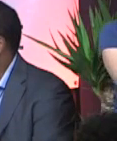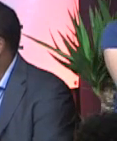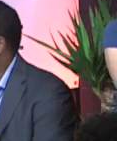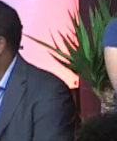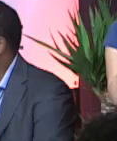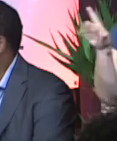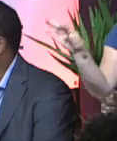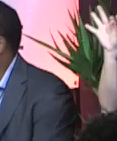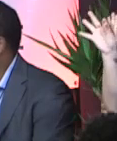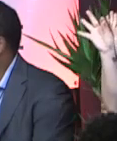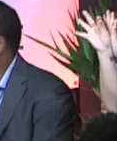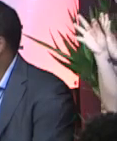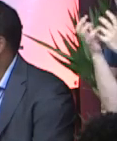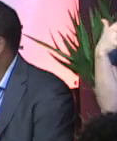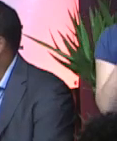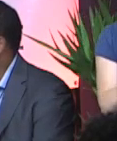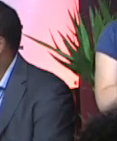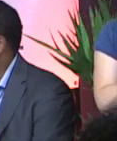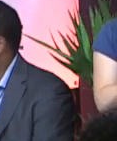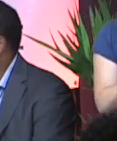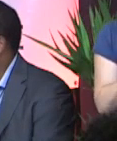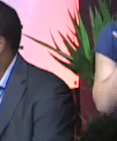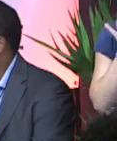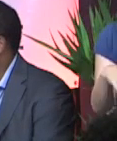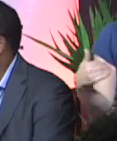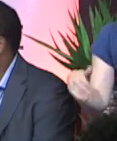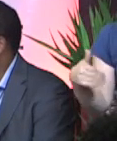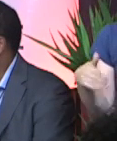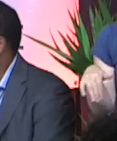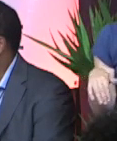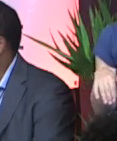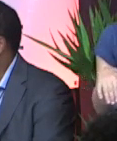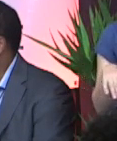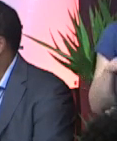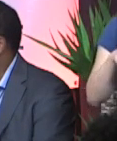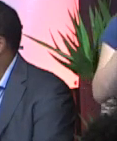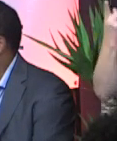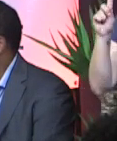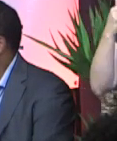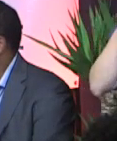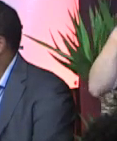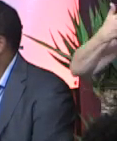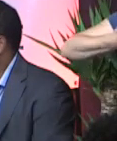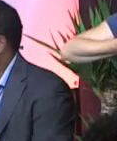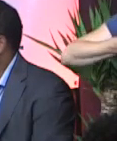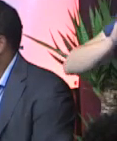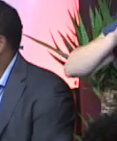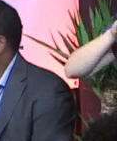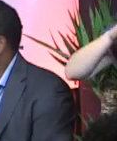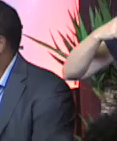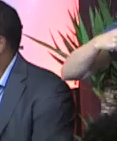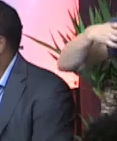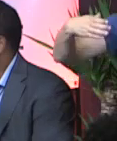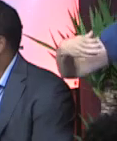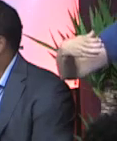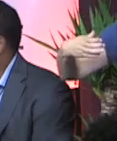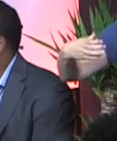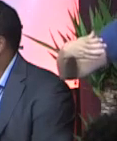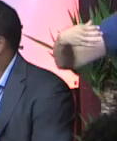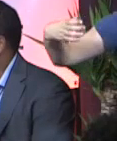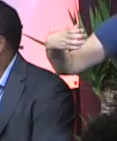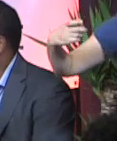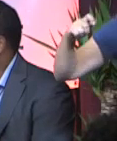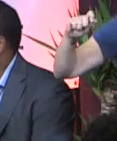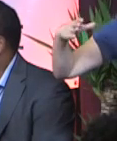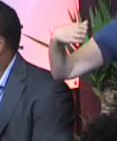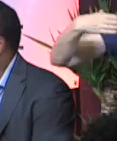finding those things that help you form a true partnership. And once you have that true partnership, you might be able to expand and refocus, but